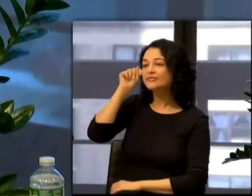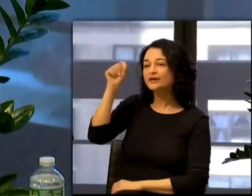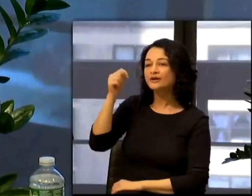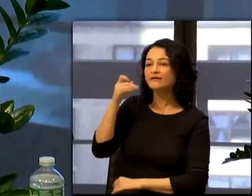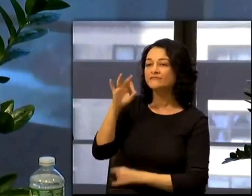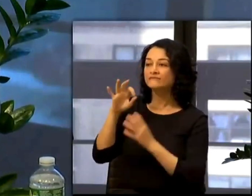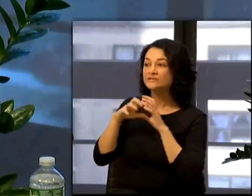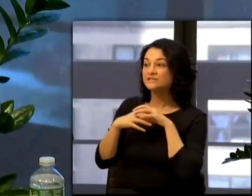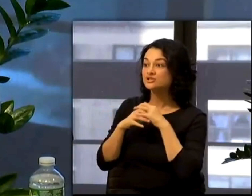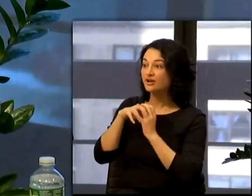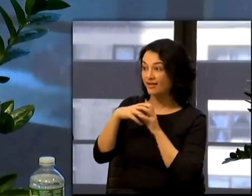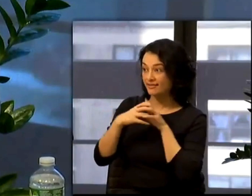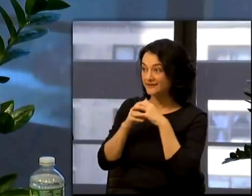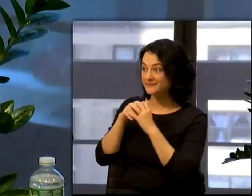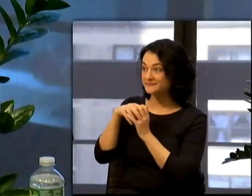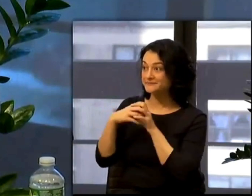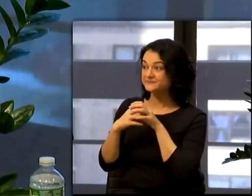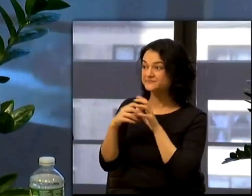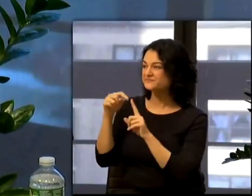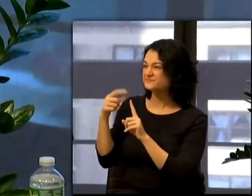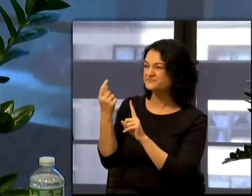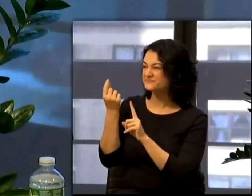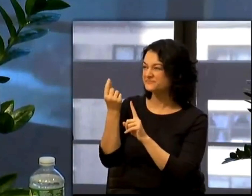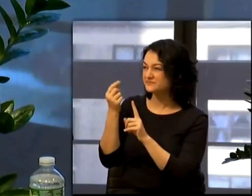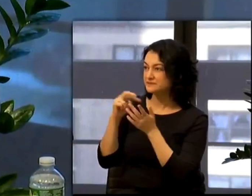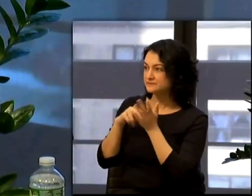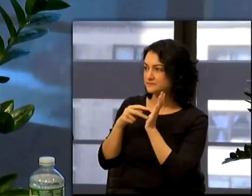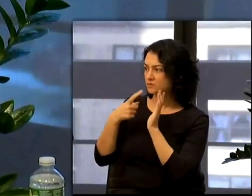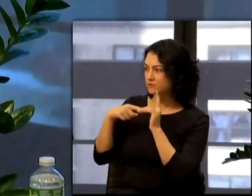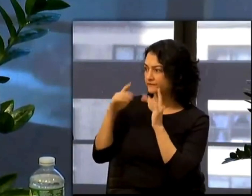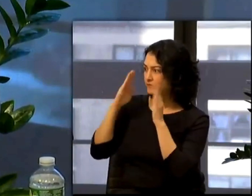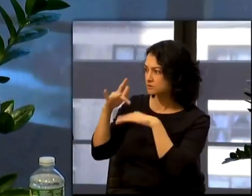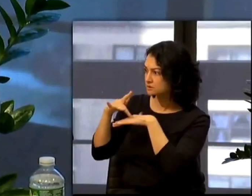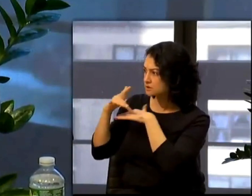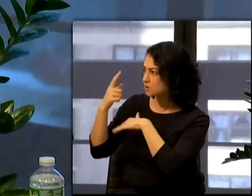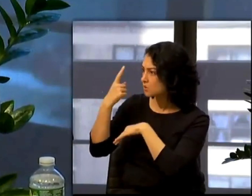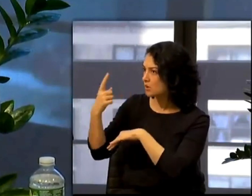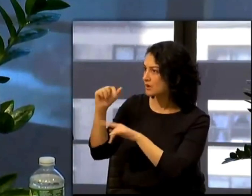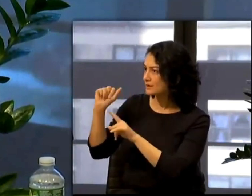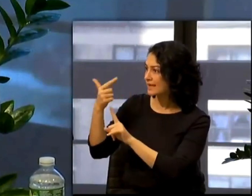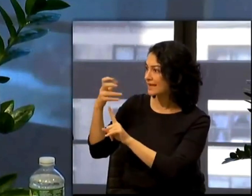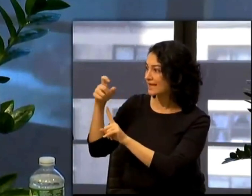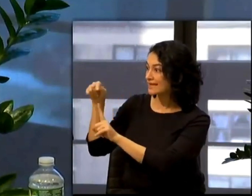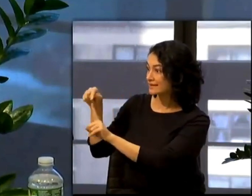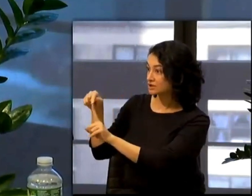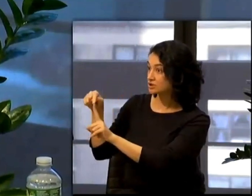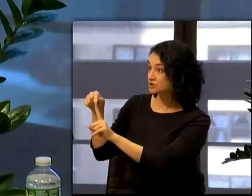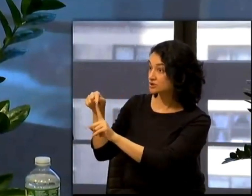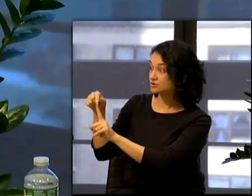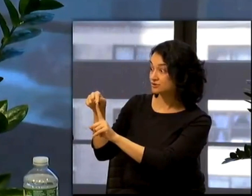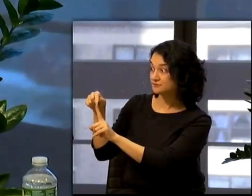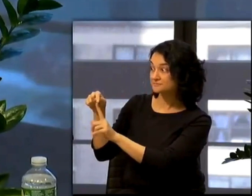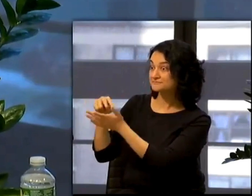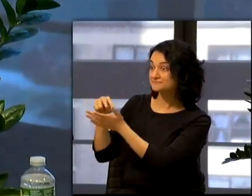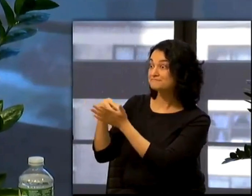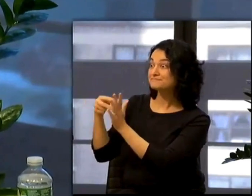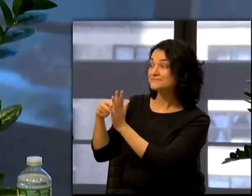the negative impact of ignoring other inequities that